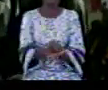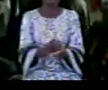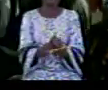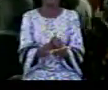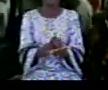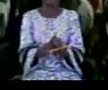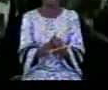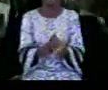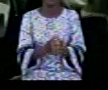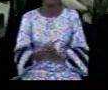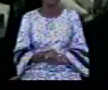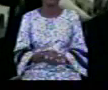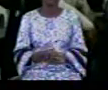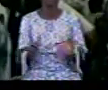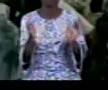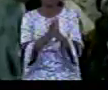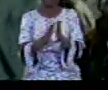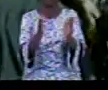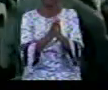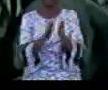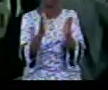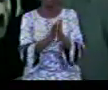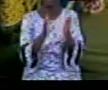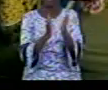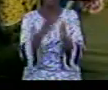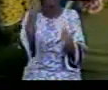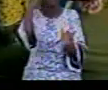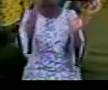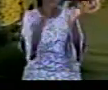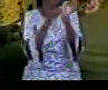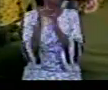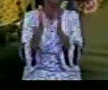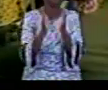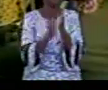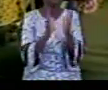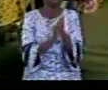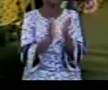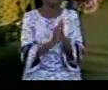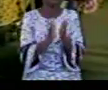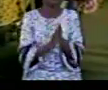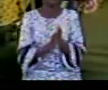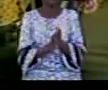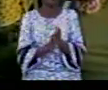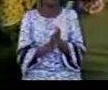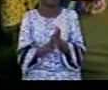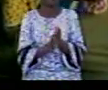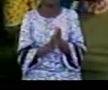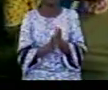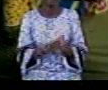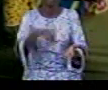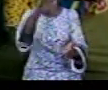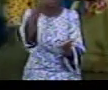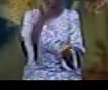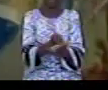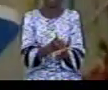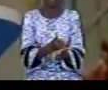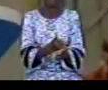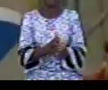Amen. Put your hand together. The land is open unto us.